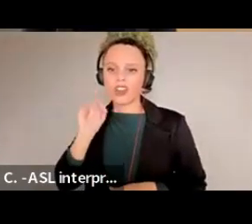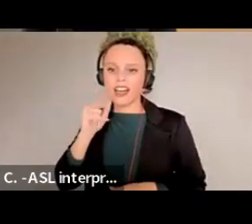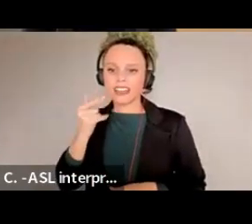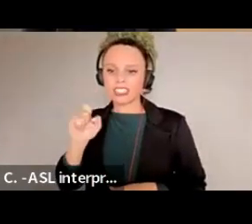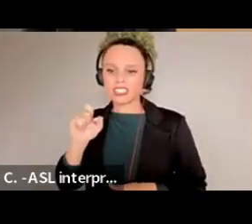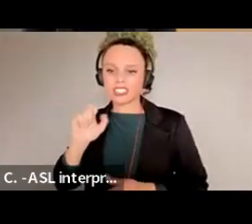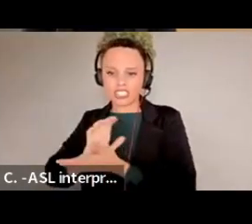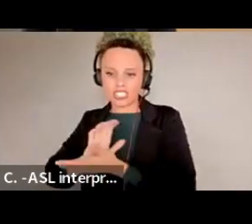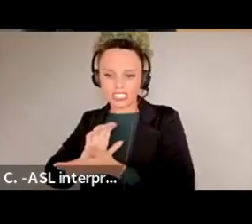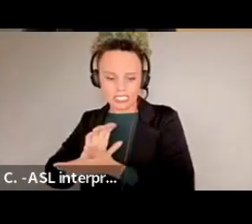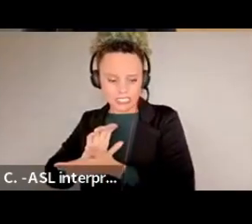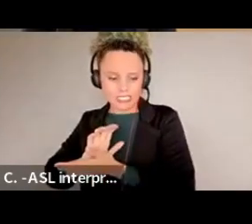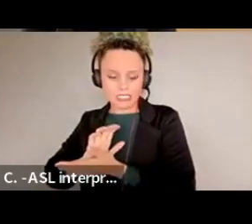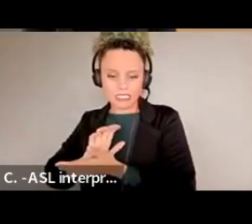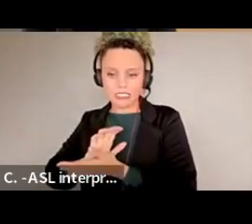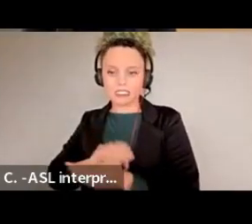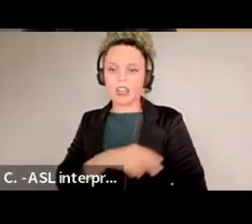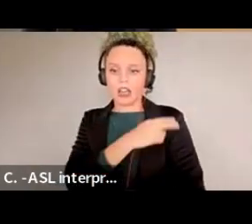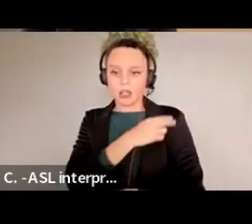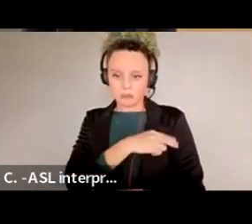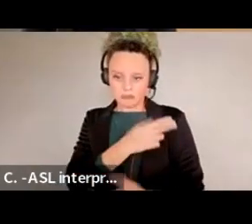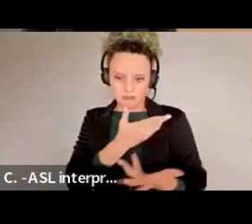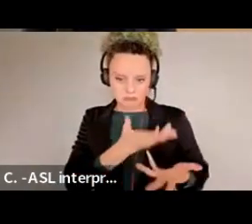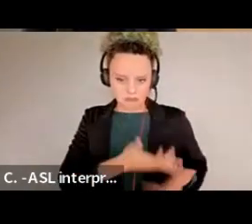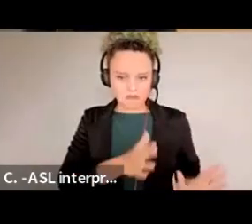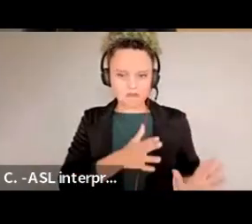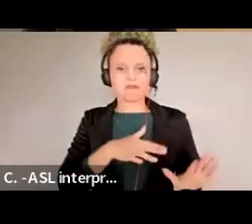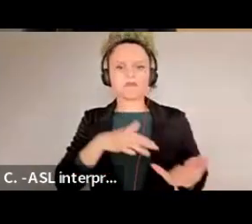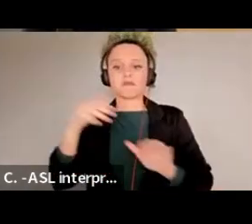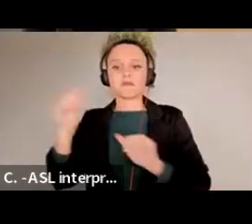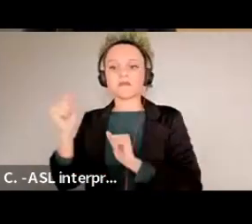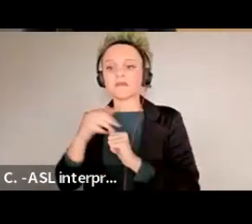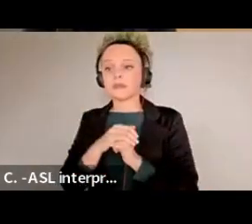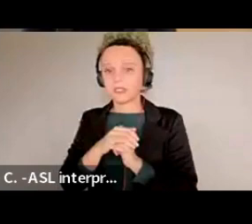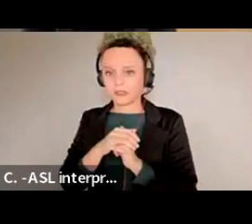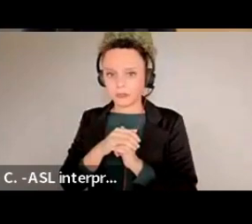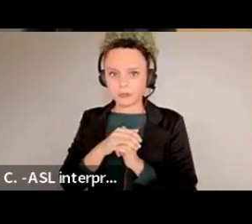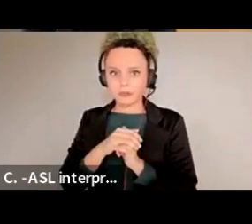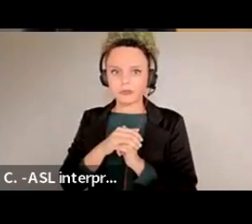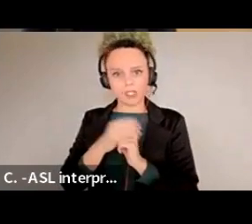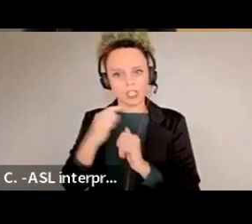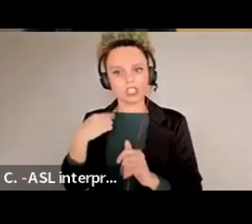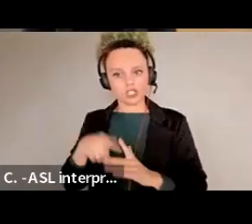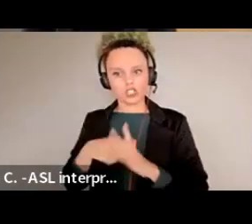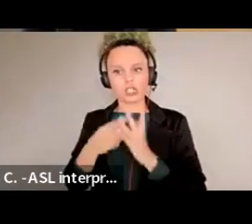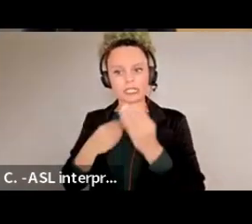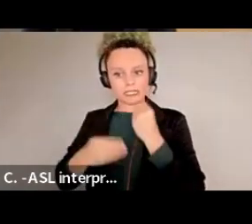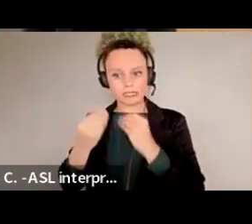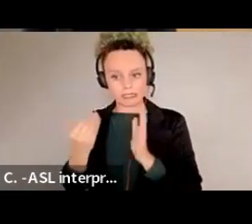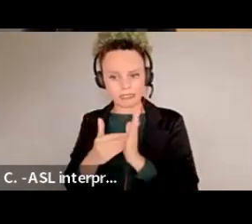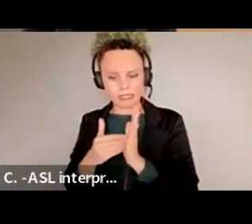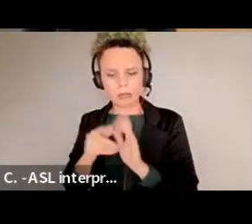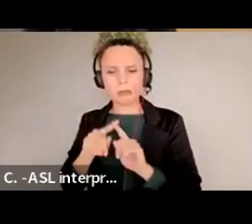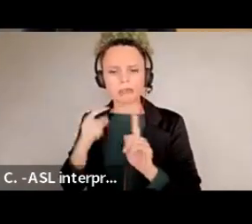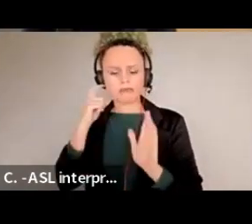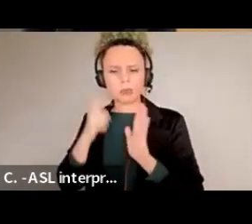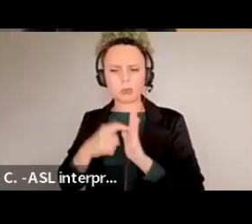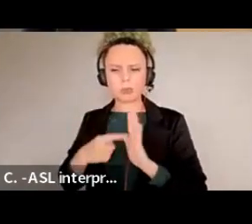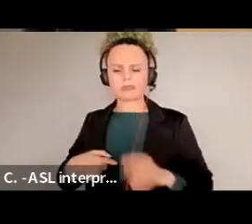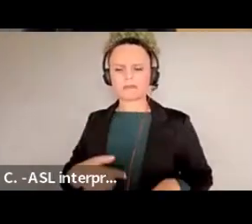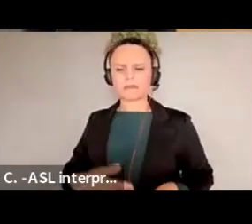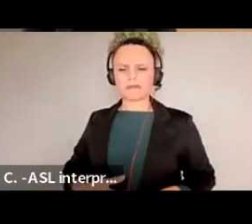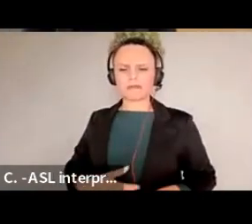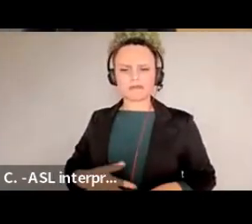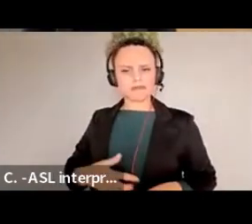eat, what I wanted, what I craved was like fruit and cottage cheese. And anyway, when I got out, I started eating again. And